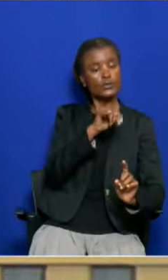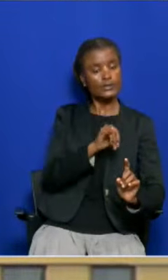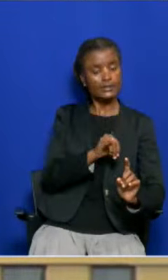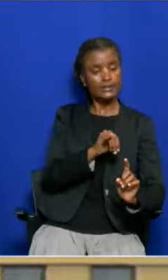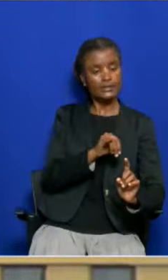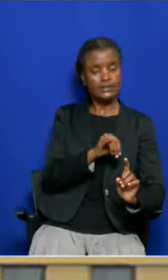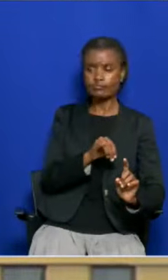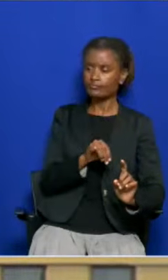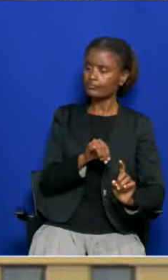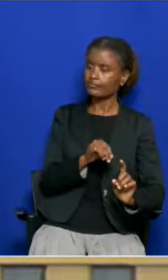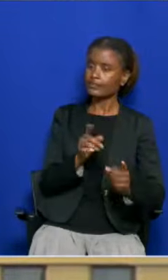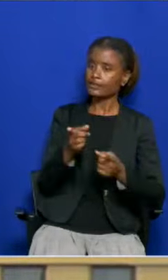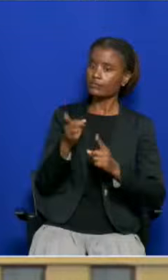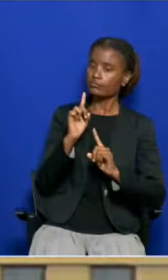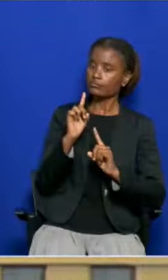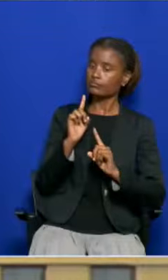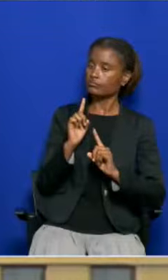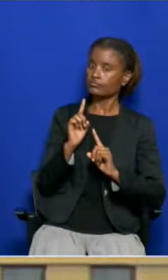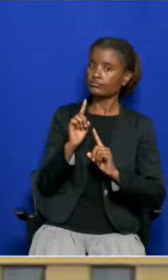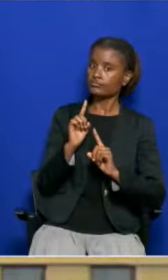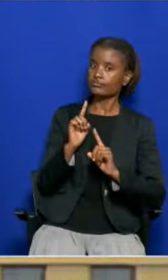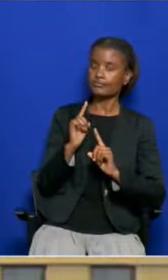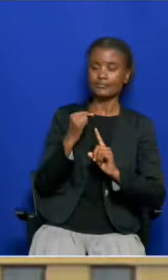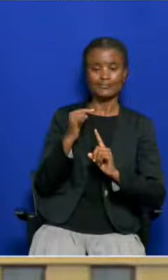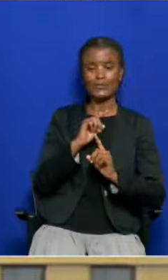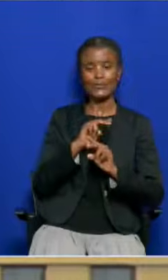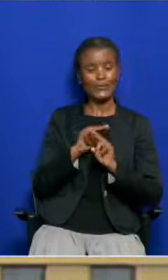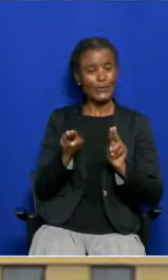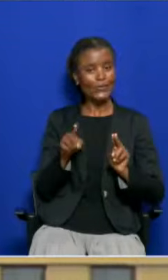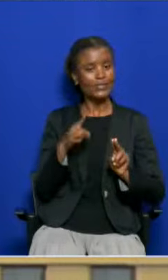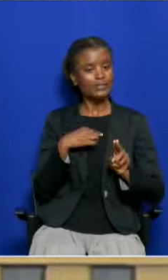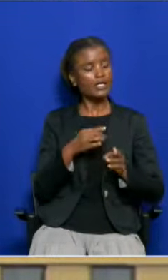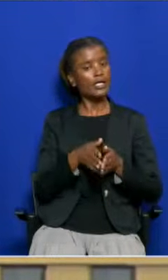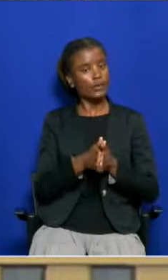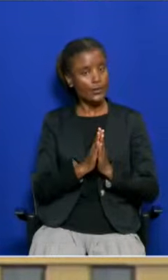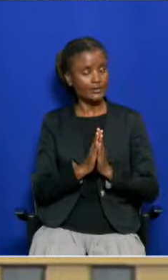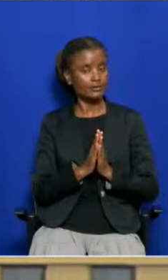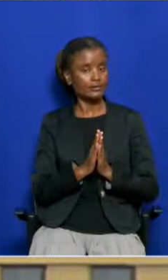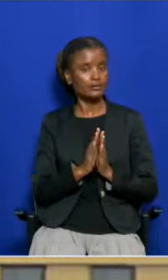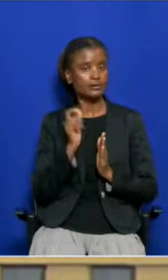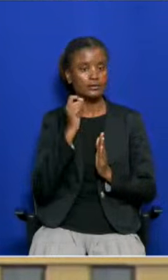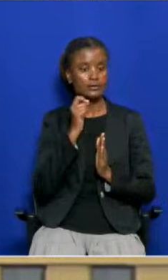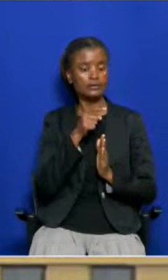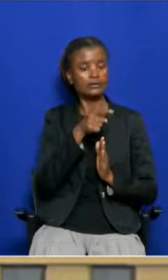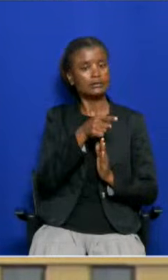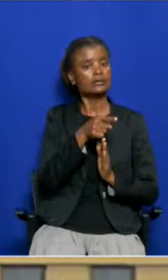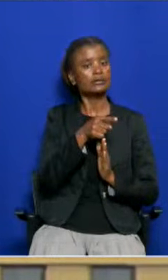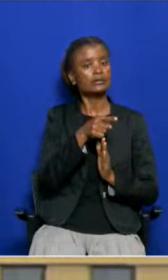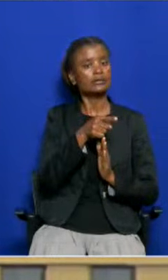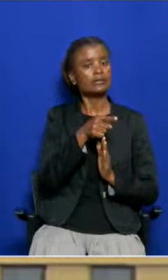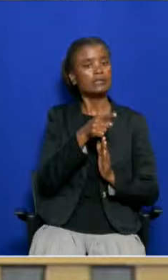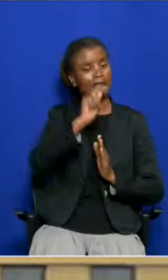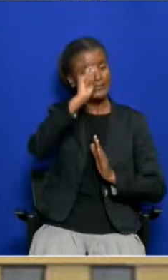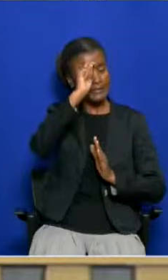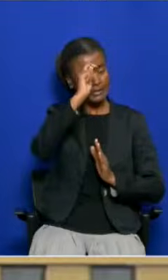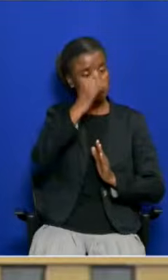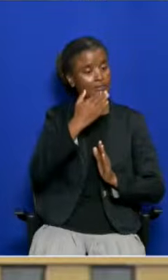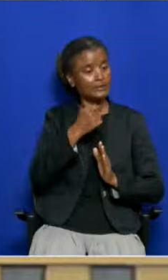was a request that, hey, Bafan, can you arrange a meeting with